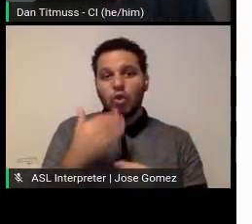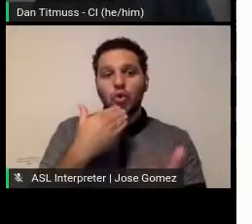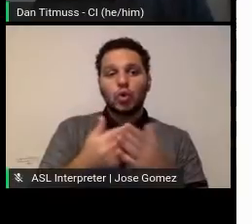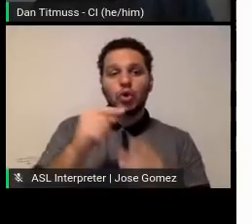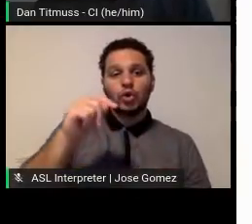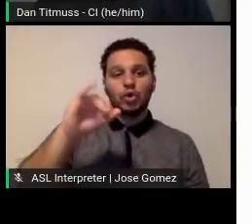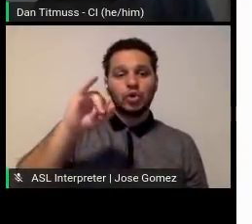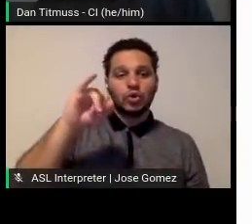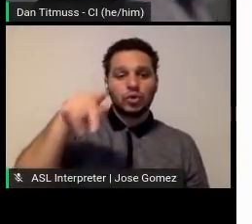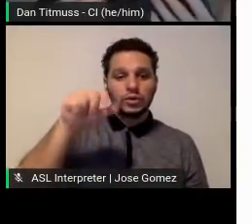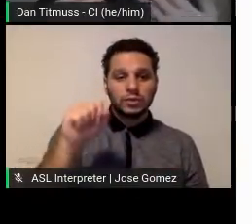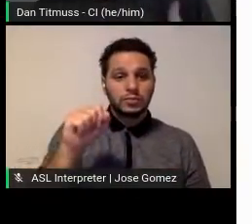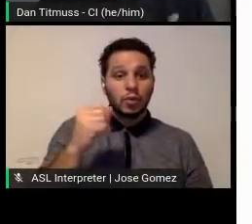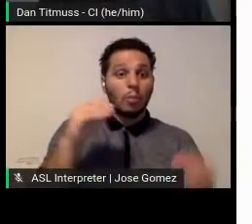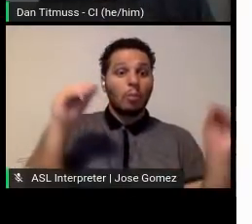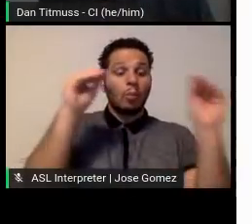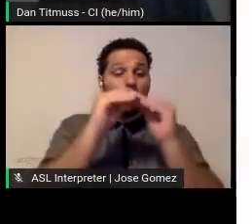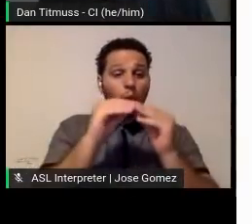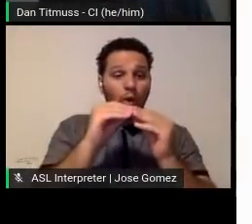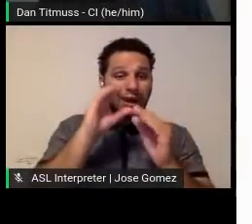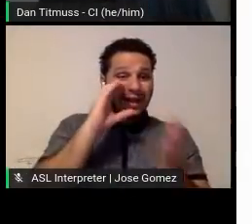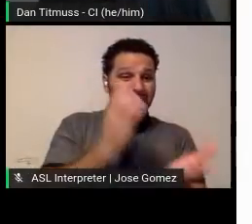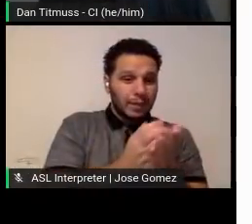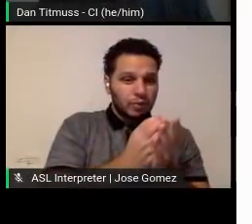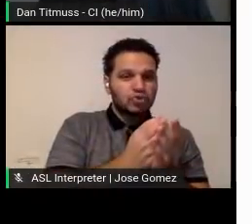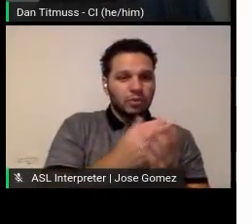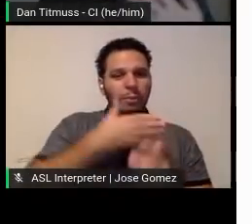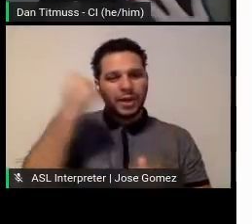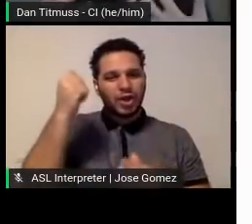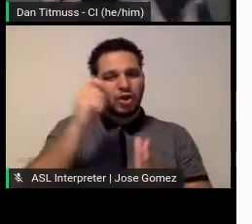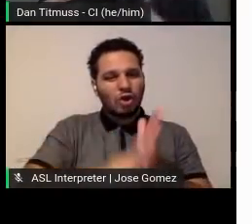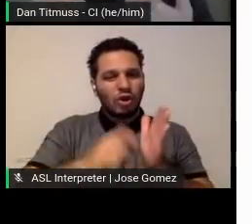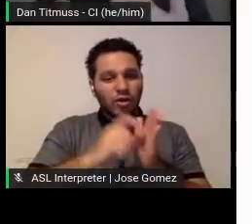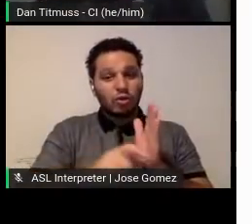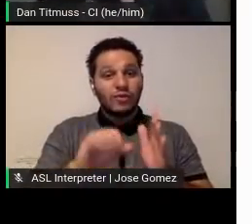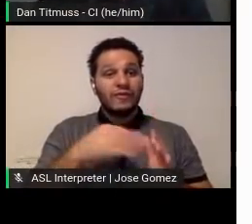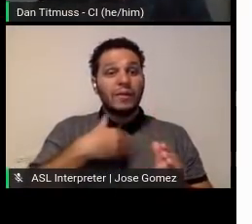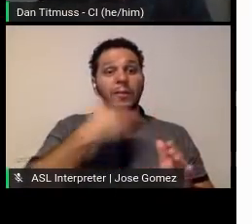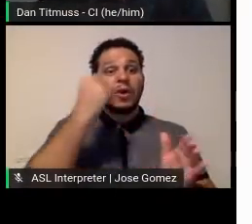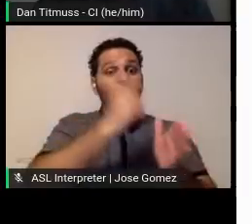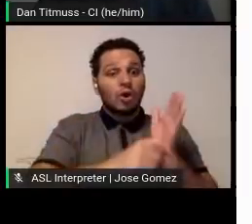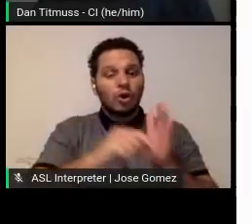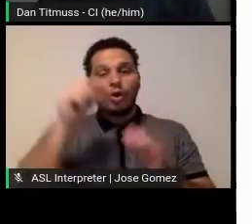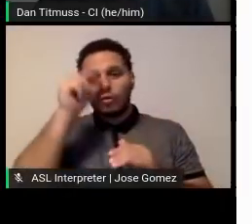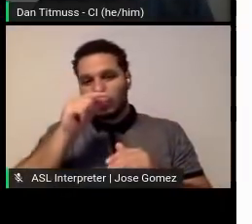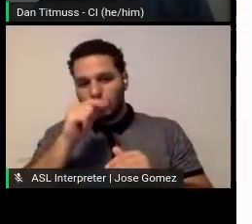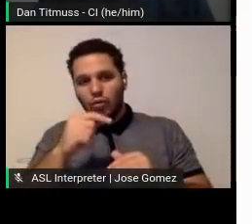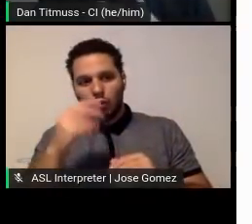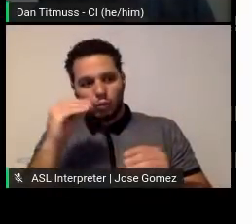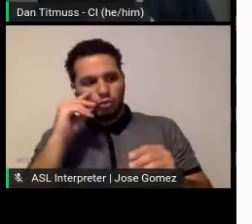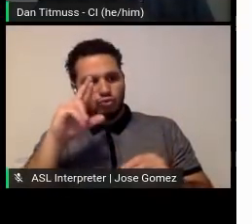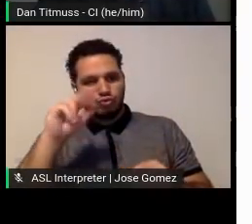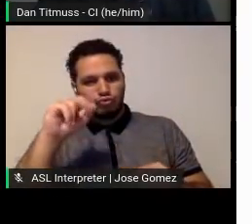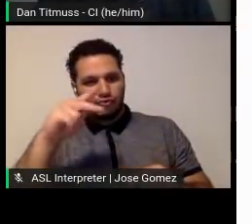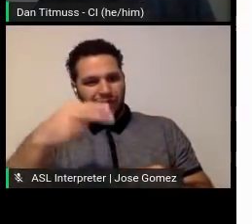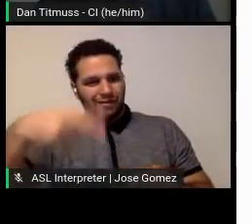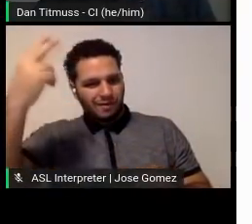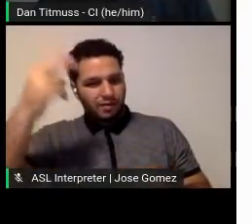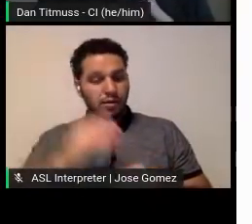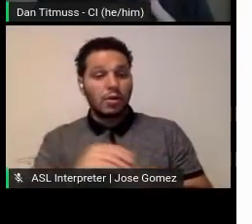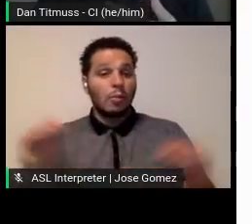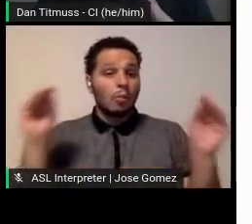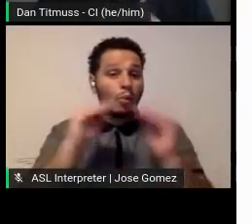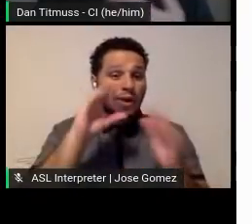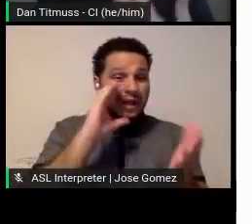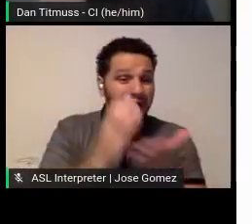more images makes for a better article. And then if you have a better article, Google is more likely to rank it. More images